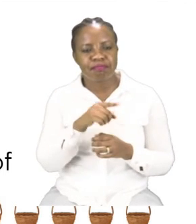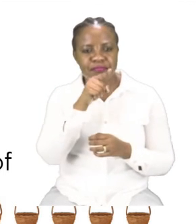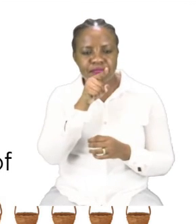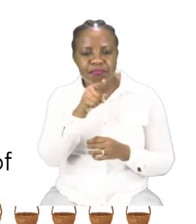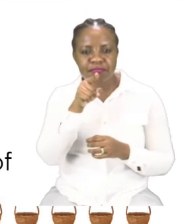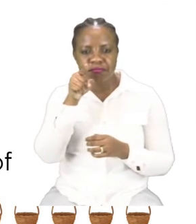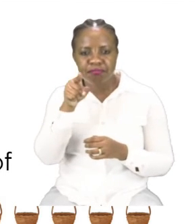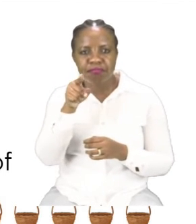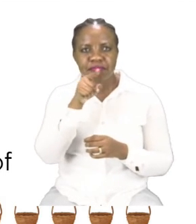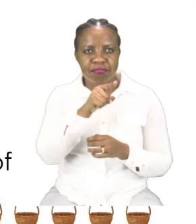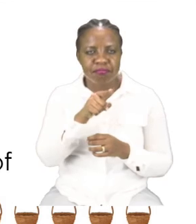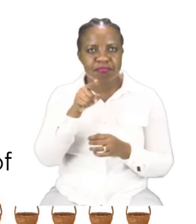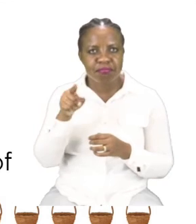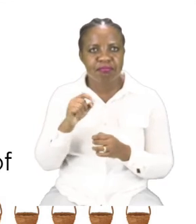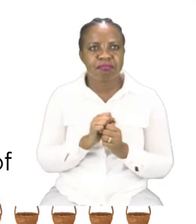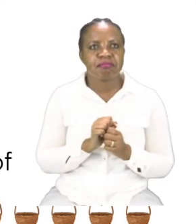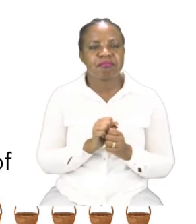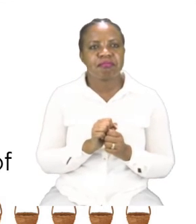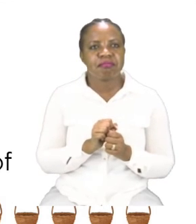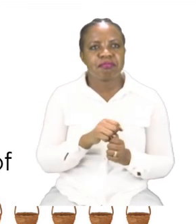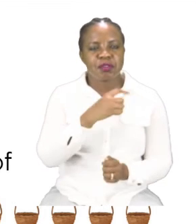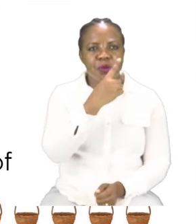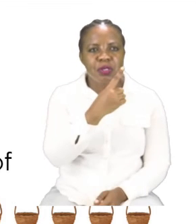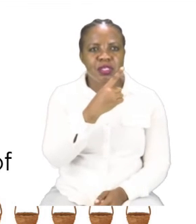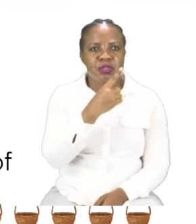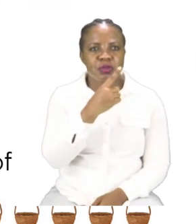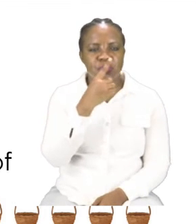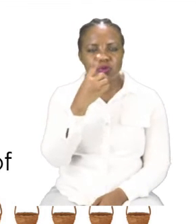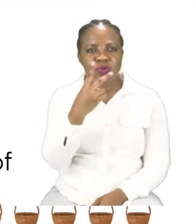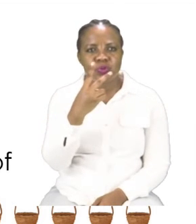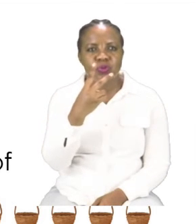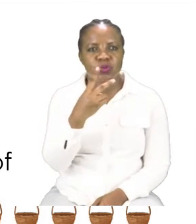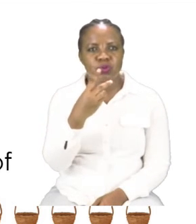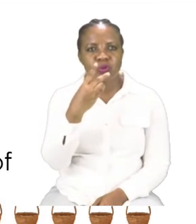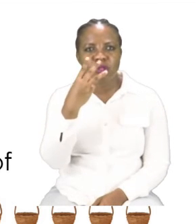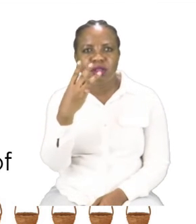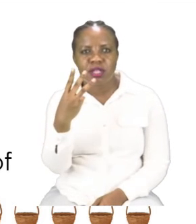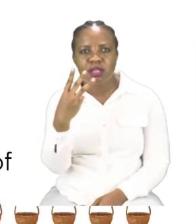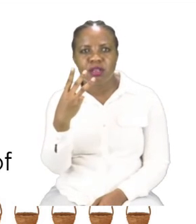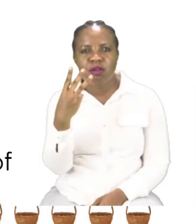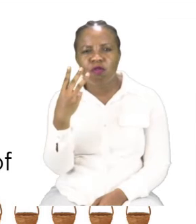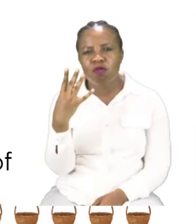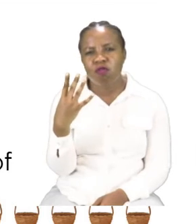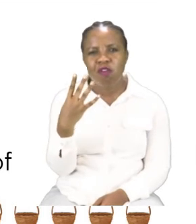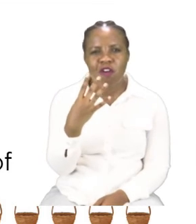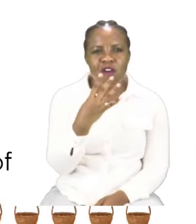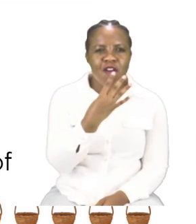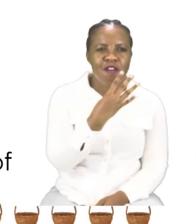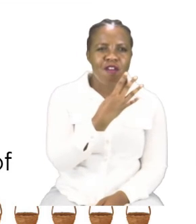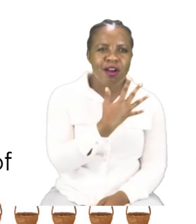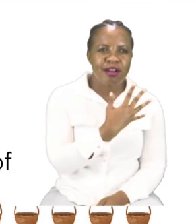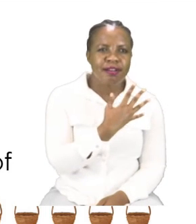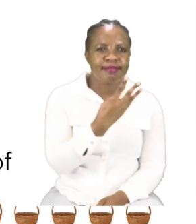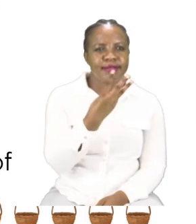count each pot. 1, 2, 3, 4,